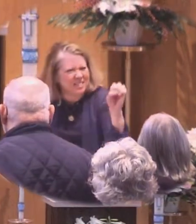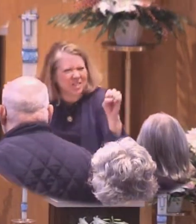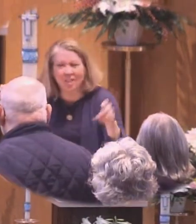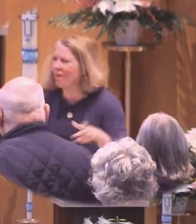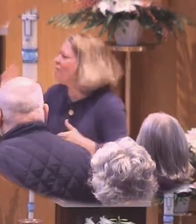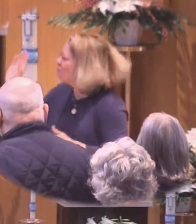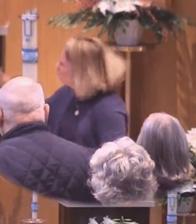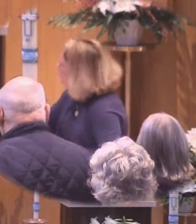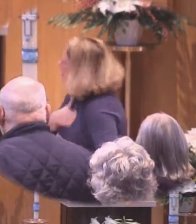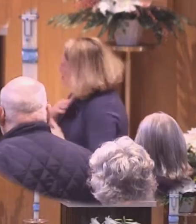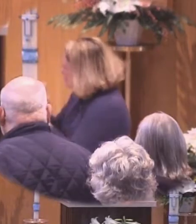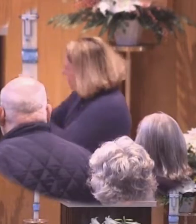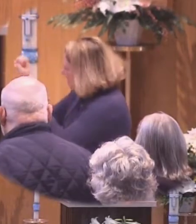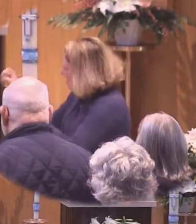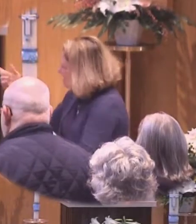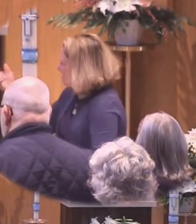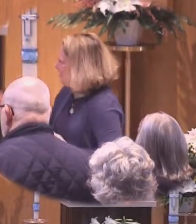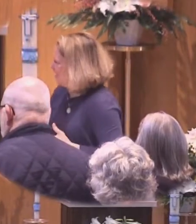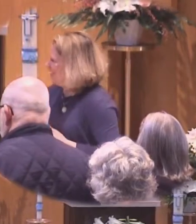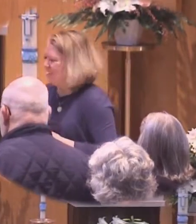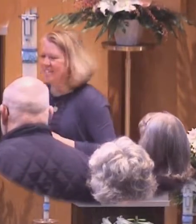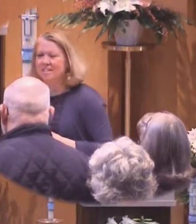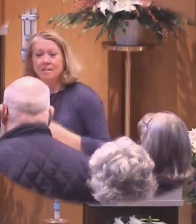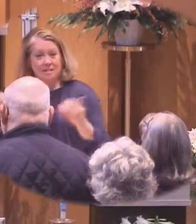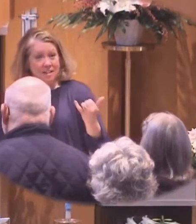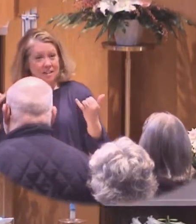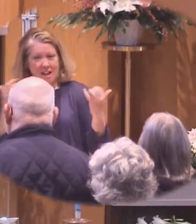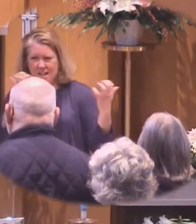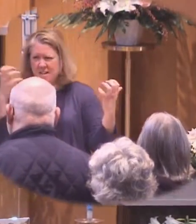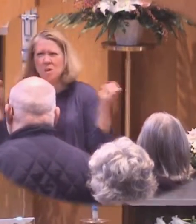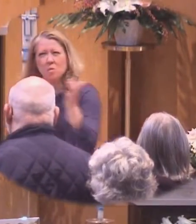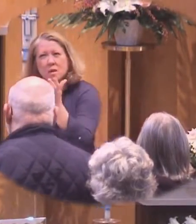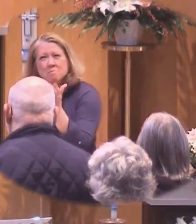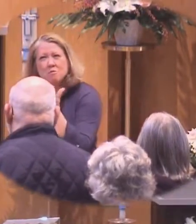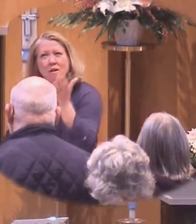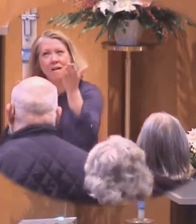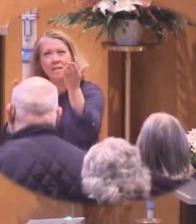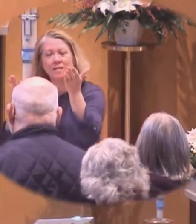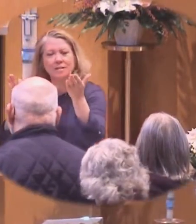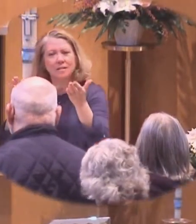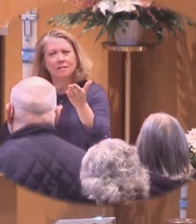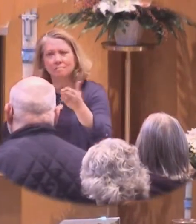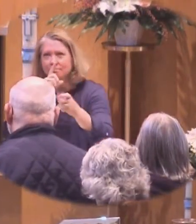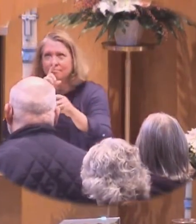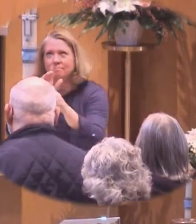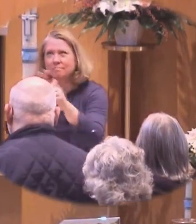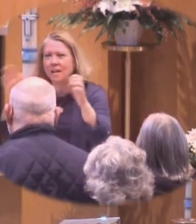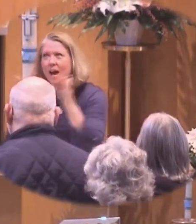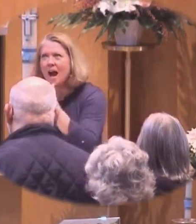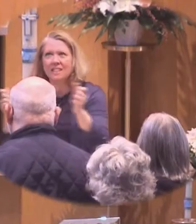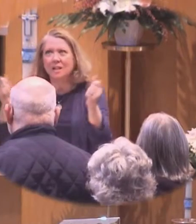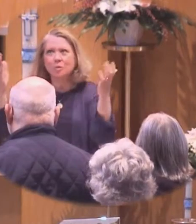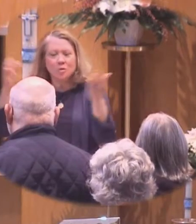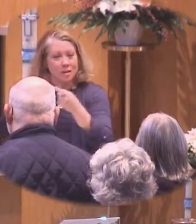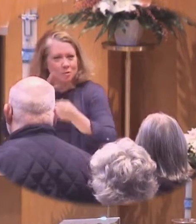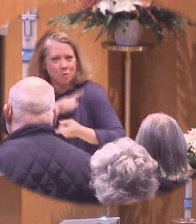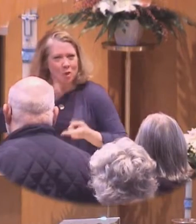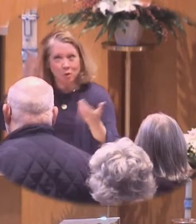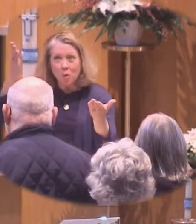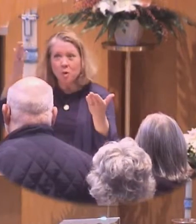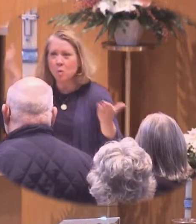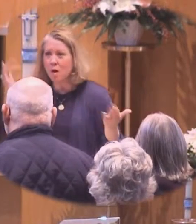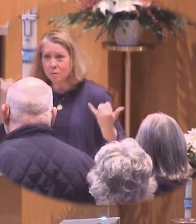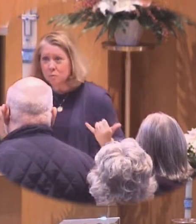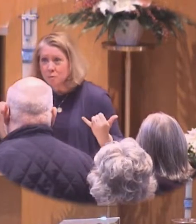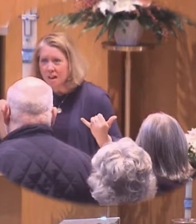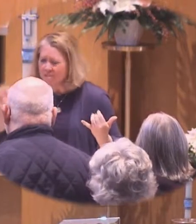We gather here on this day as we sing great praise and give our acclamations of Alleluia to the Lord. For indeed,